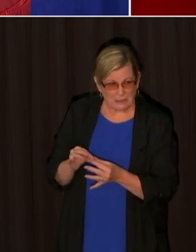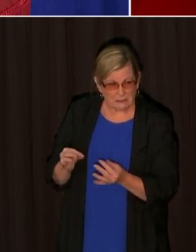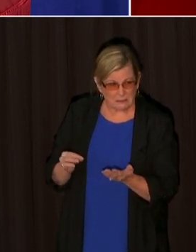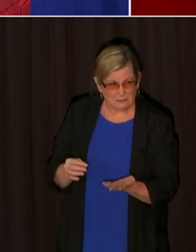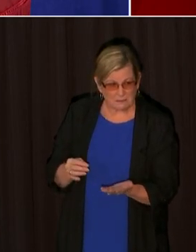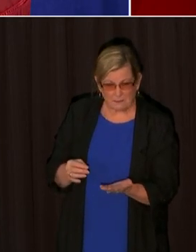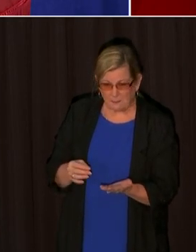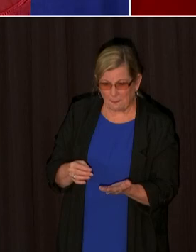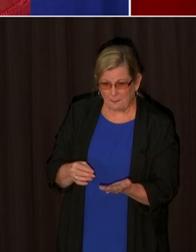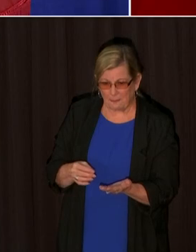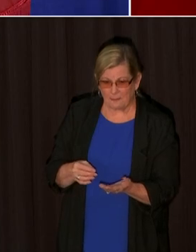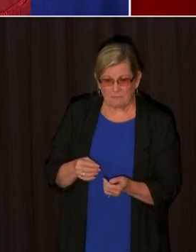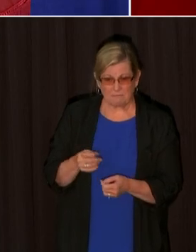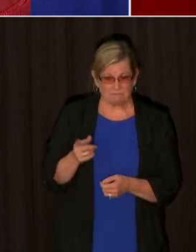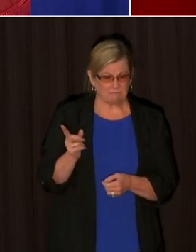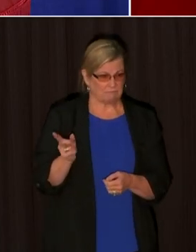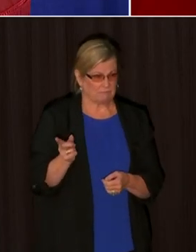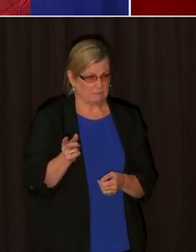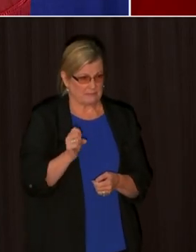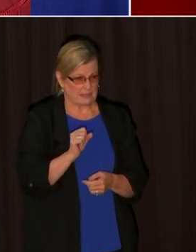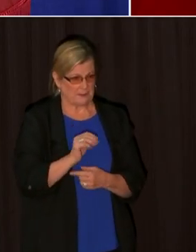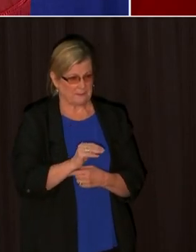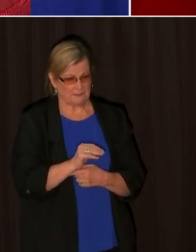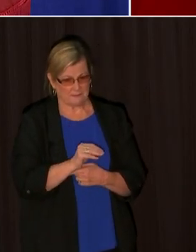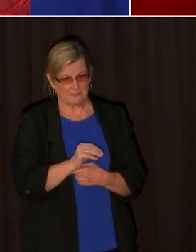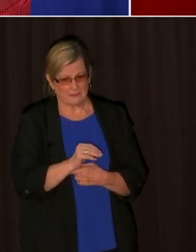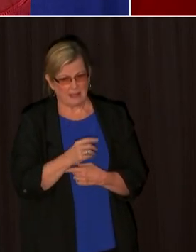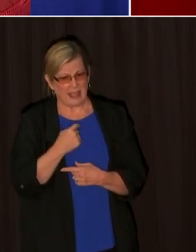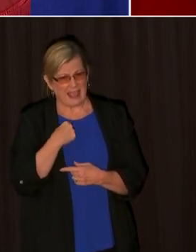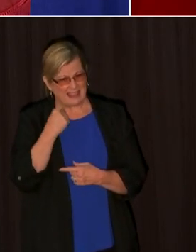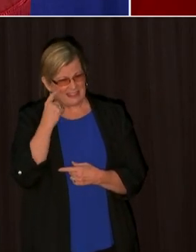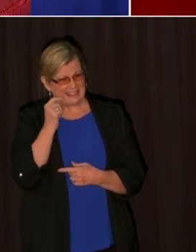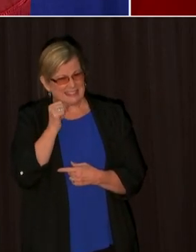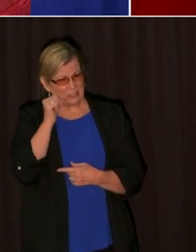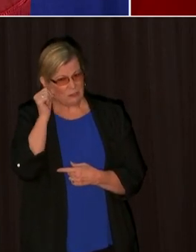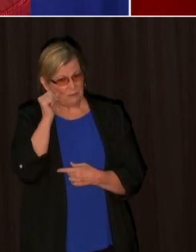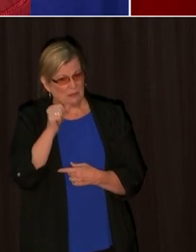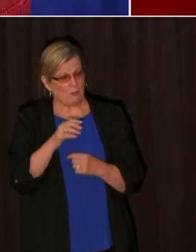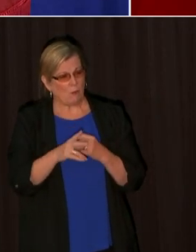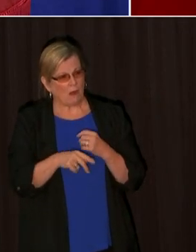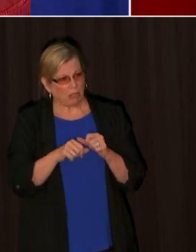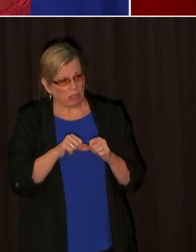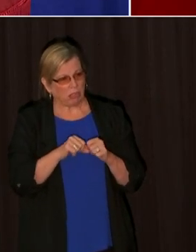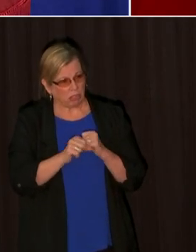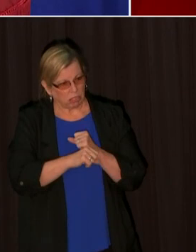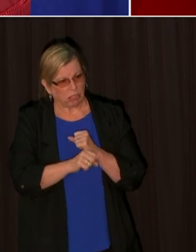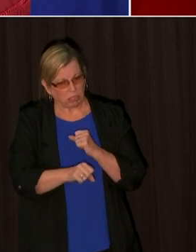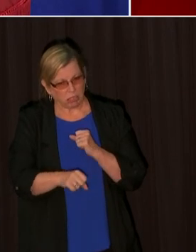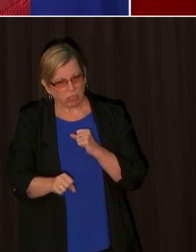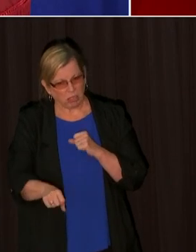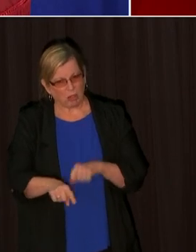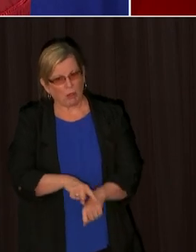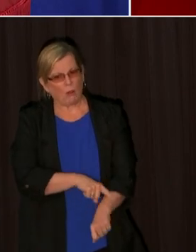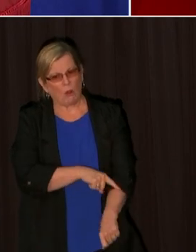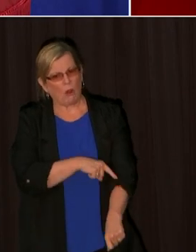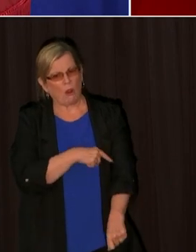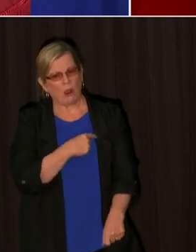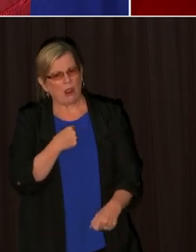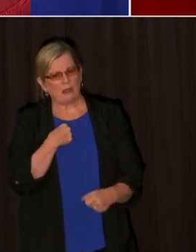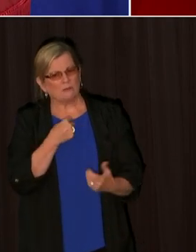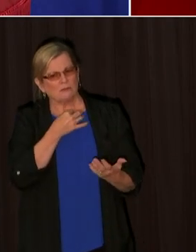Honestly, I think the meeting went quite long yesterday. I'm just interested in the police area. Did you